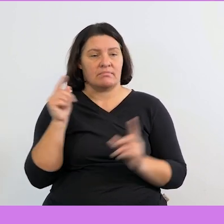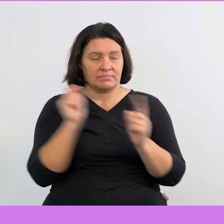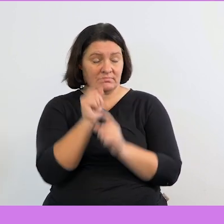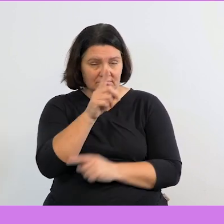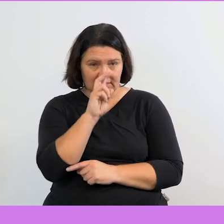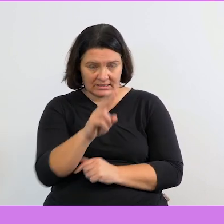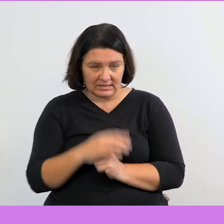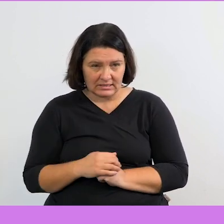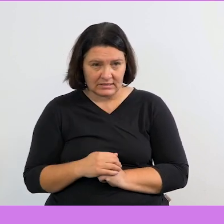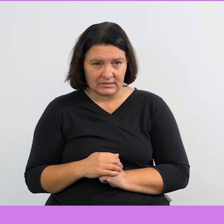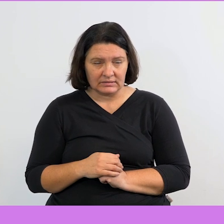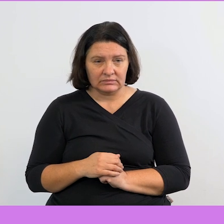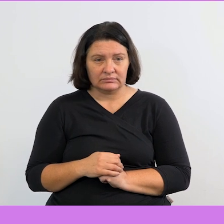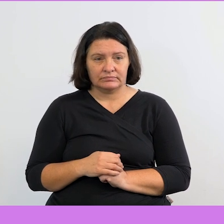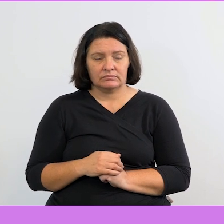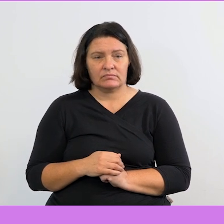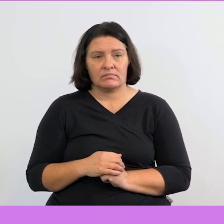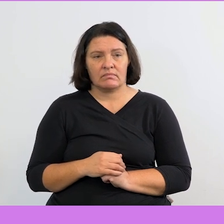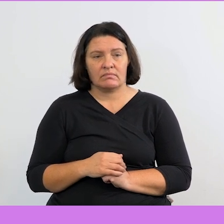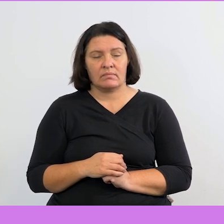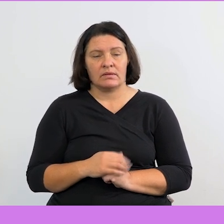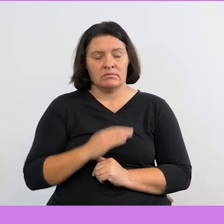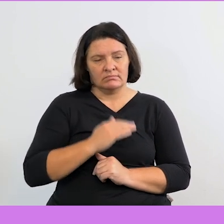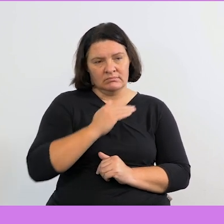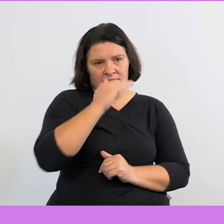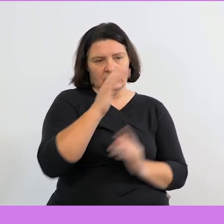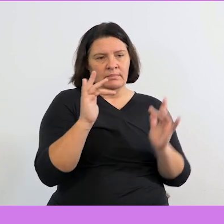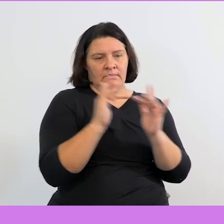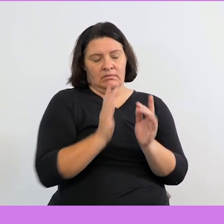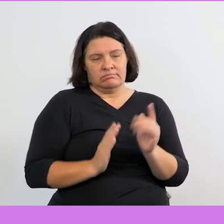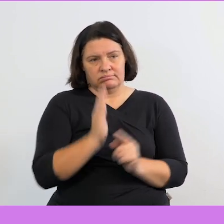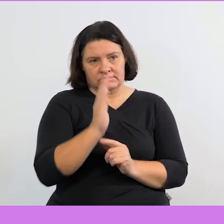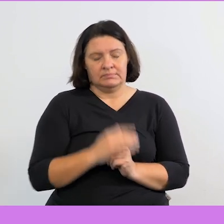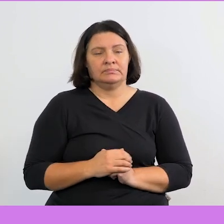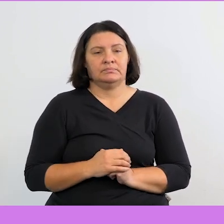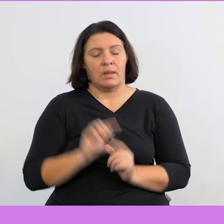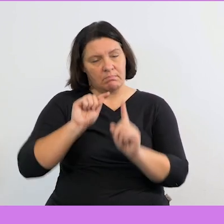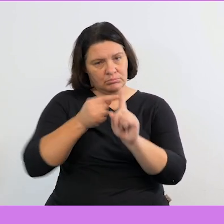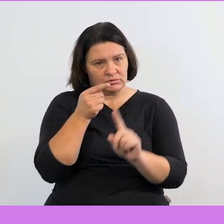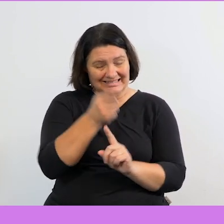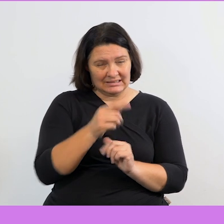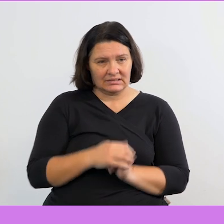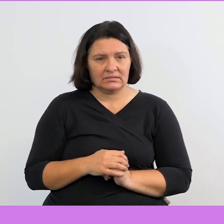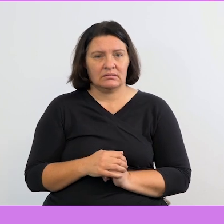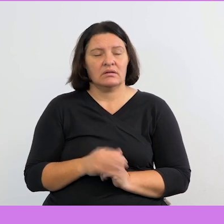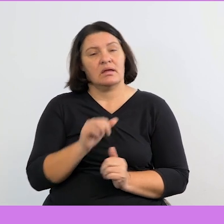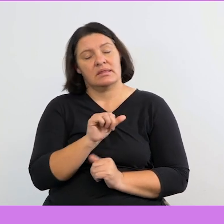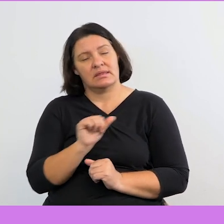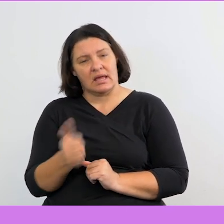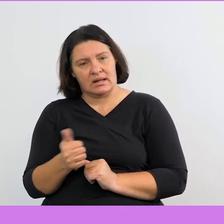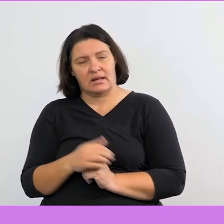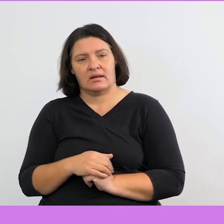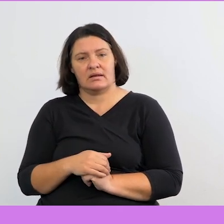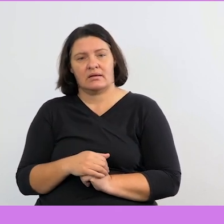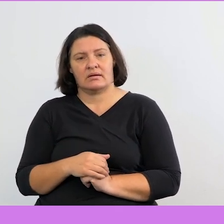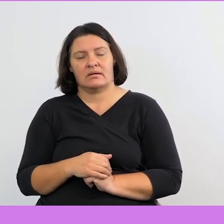meet? There, can you see? So it's like this, 200 to go all the way up. Where does it meet? That's where I plot the point. Okay, then